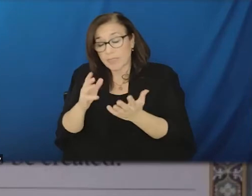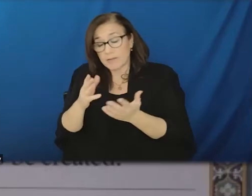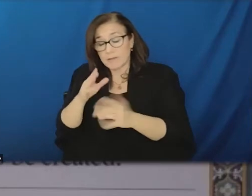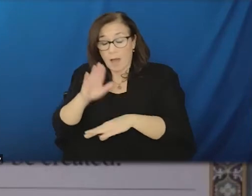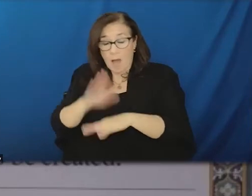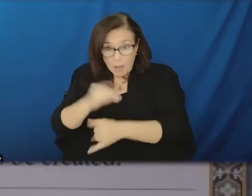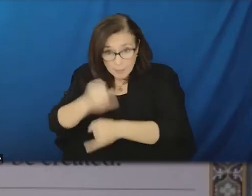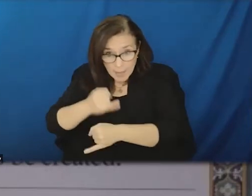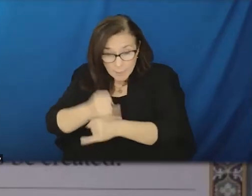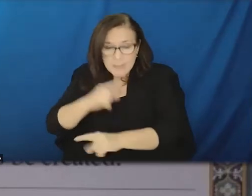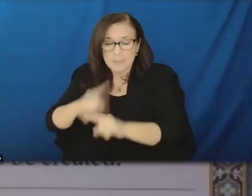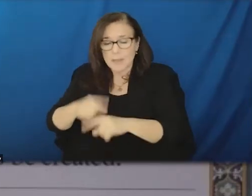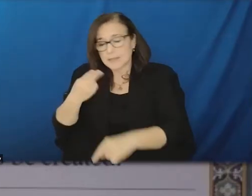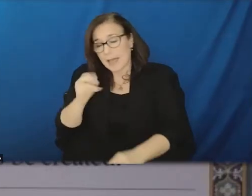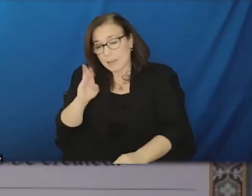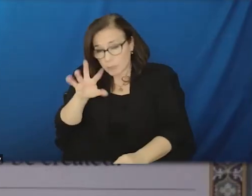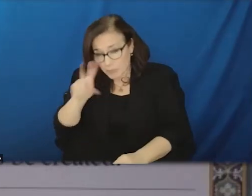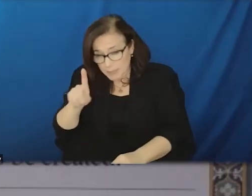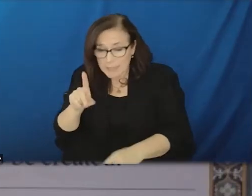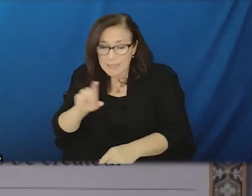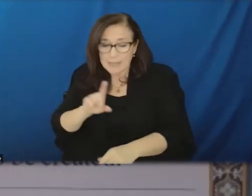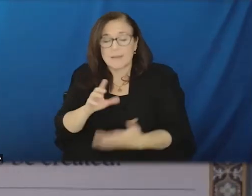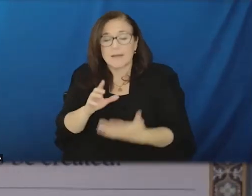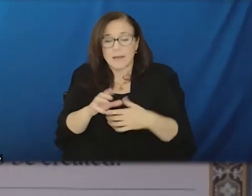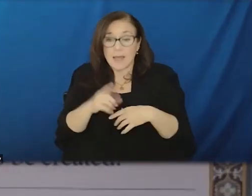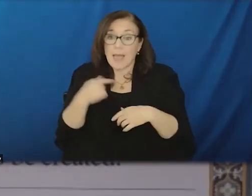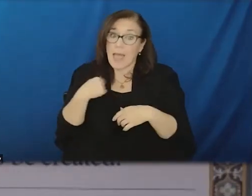learning recovery program and planning for